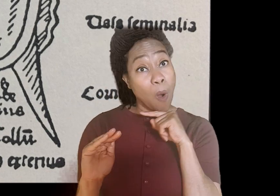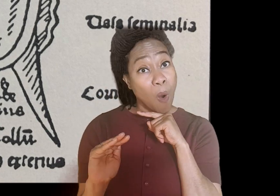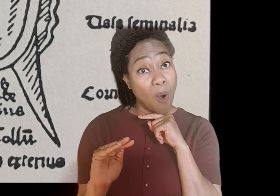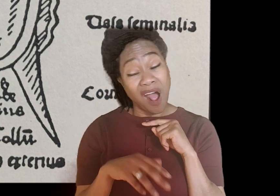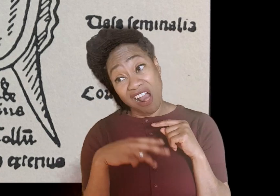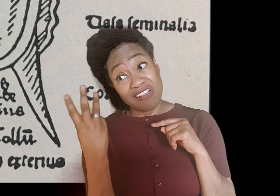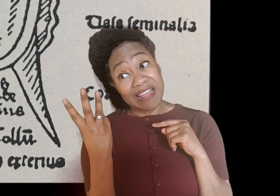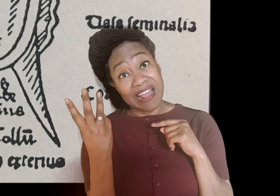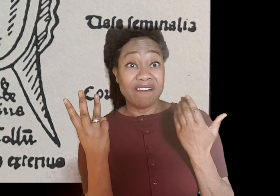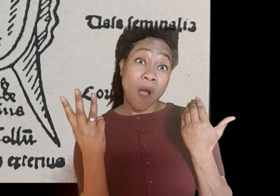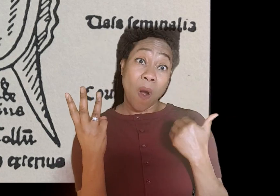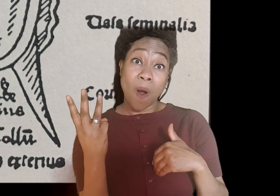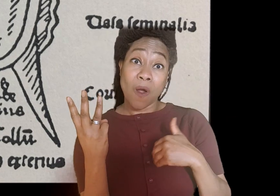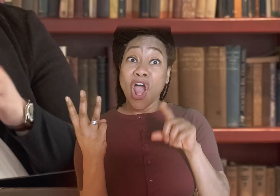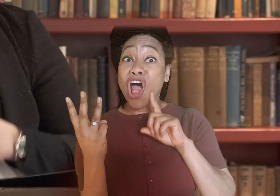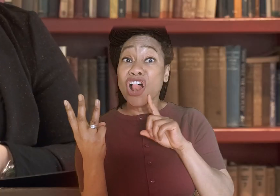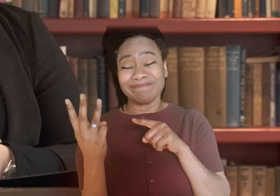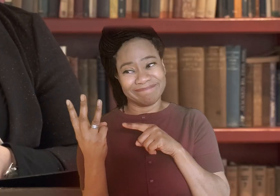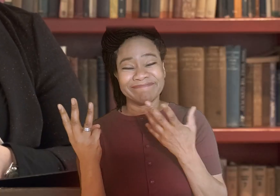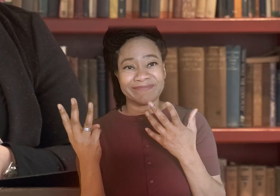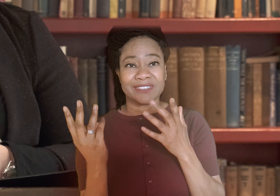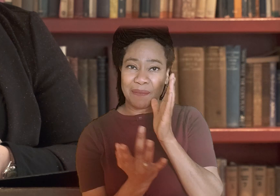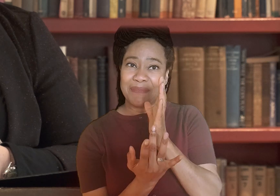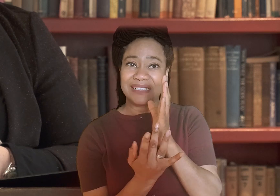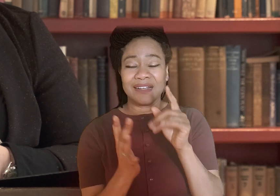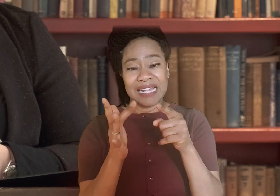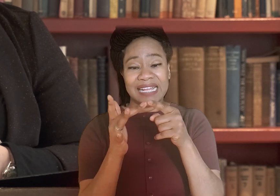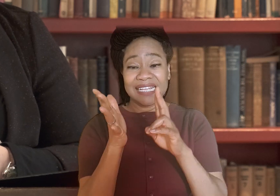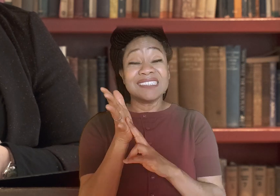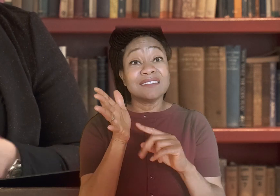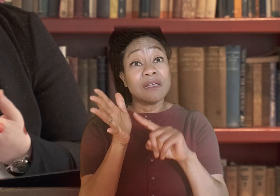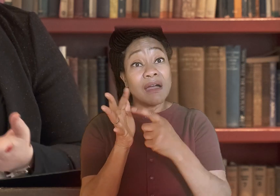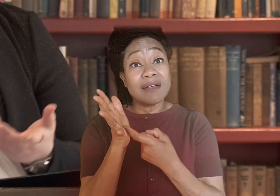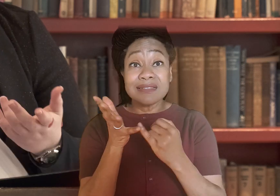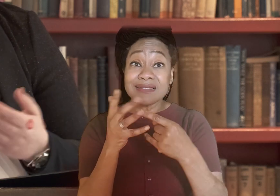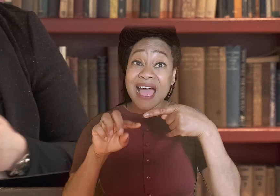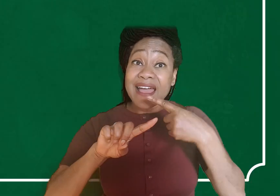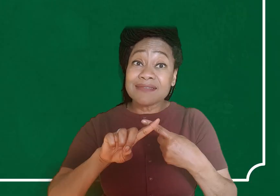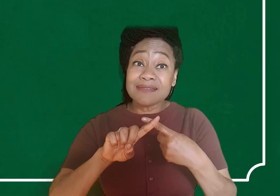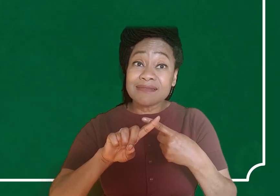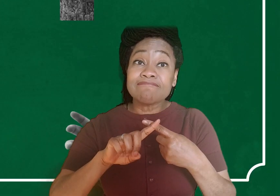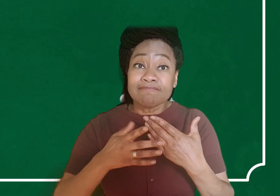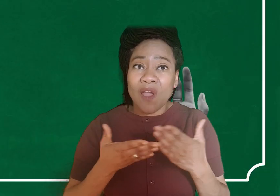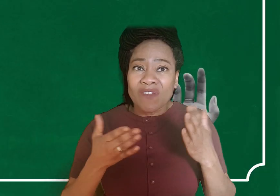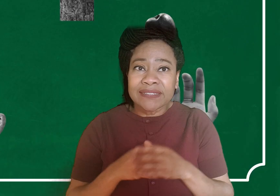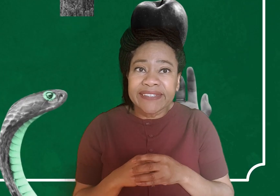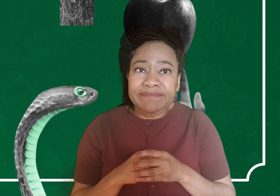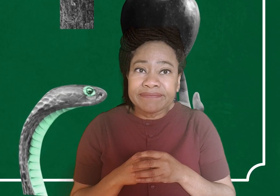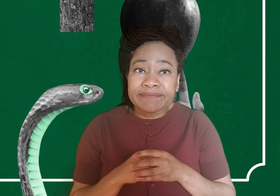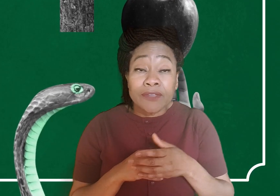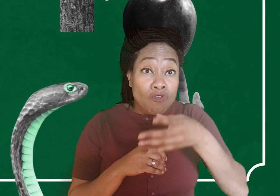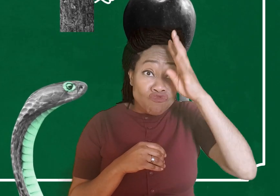3 chambers on the right for producing girls, and 1 in the middle for producing people who are intersex. Obviously.